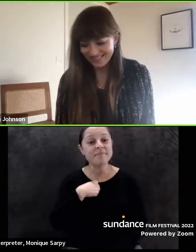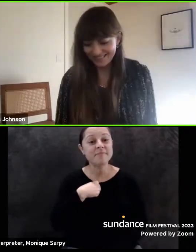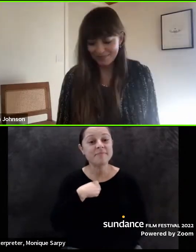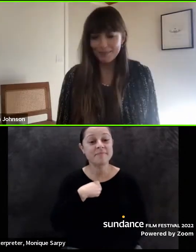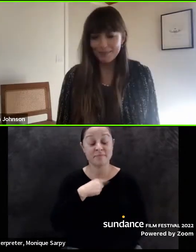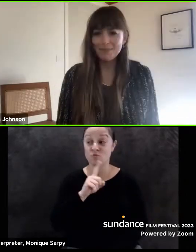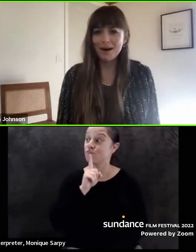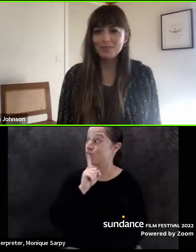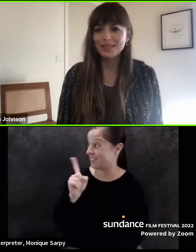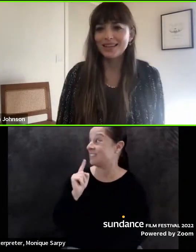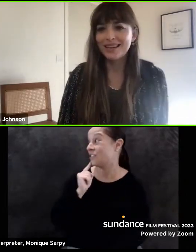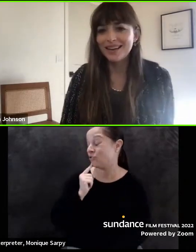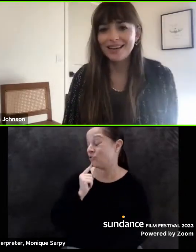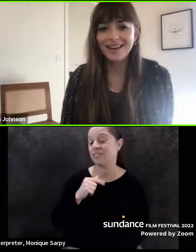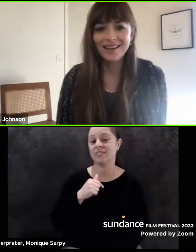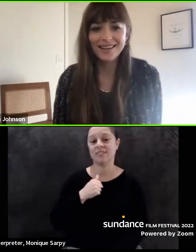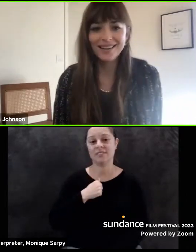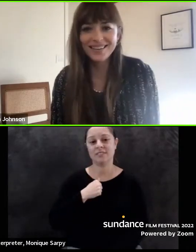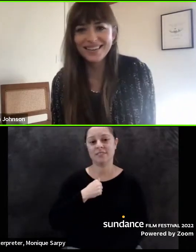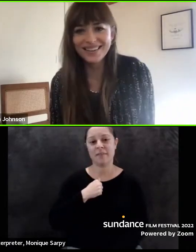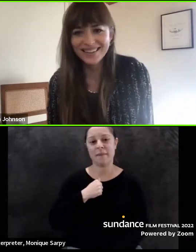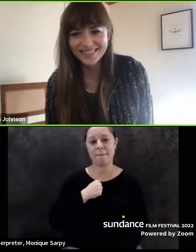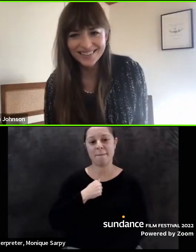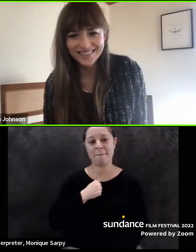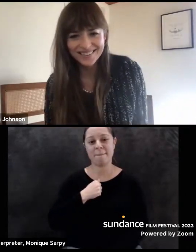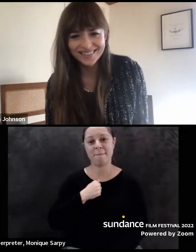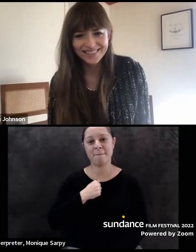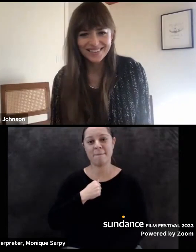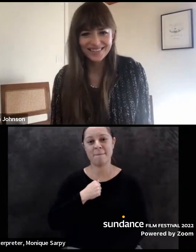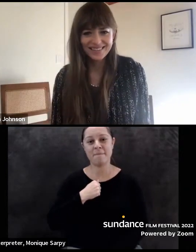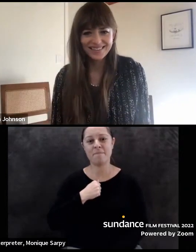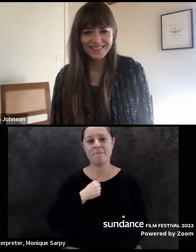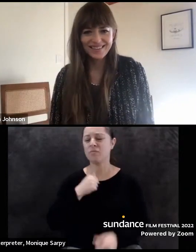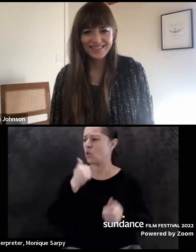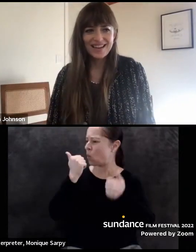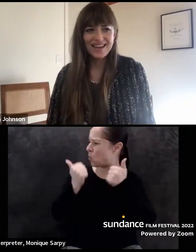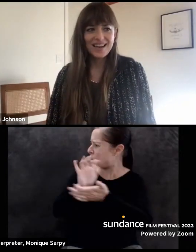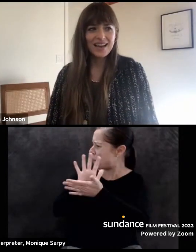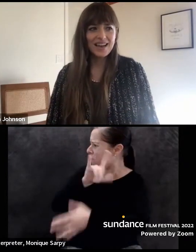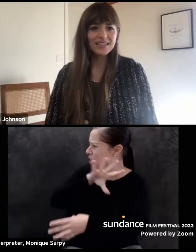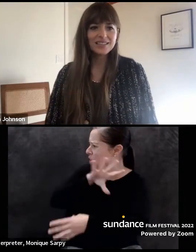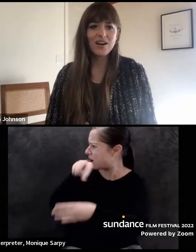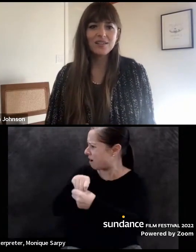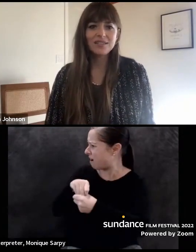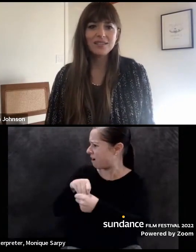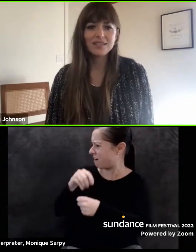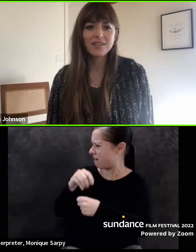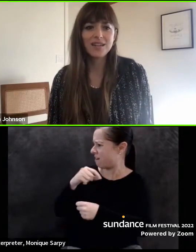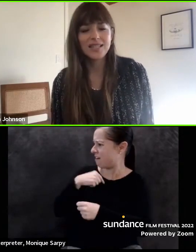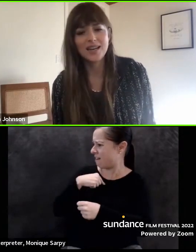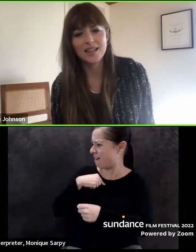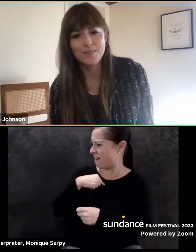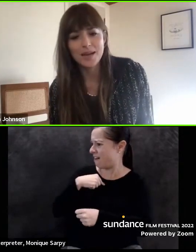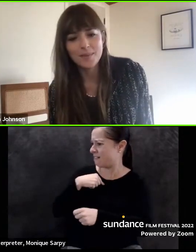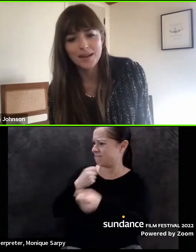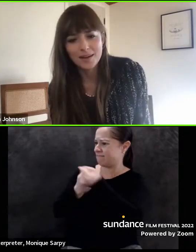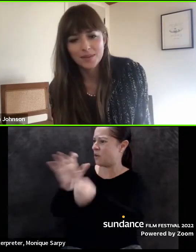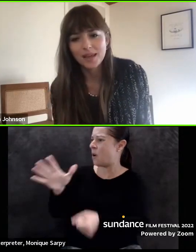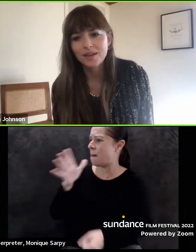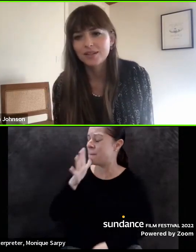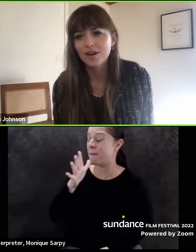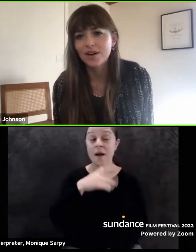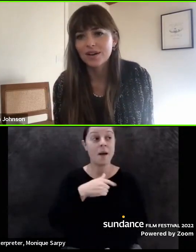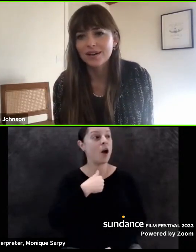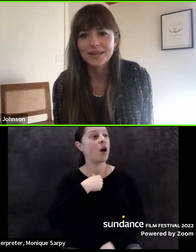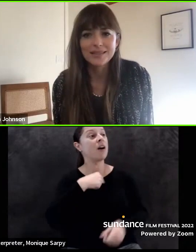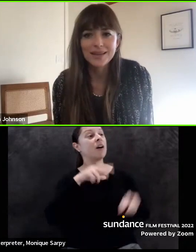Seriously. But my mom was in it. Wow. What movie? Which movie? Obviously, I'm a fan of your mom. It's called Crazy in Alabama, and I